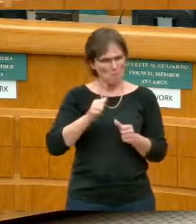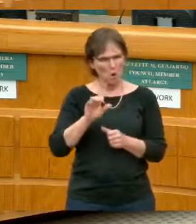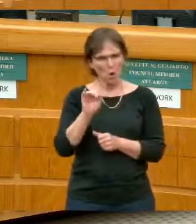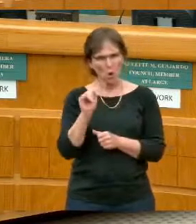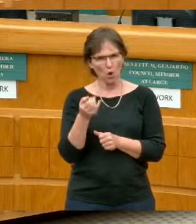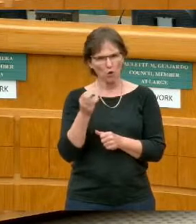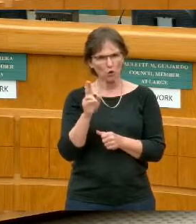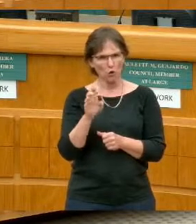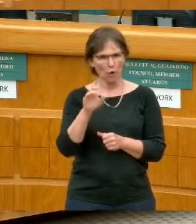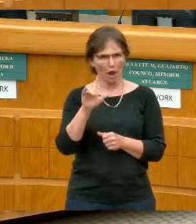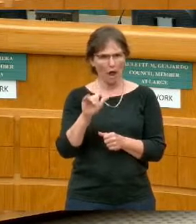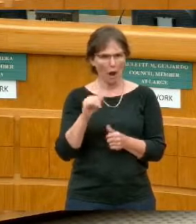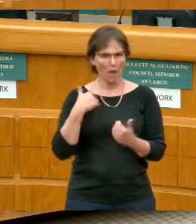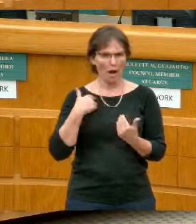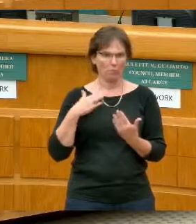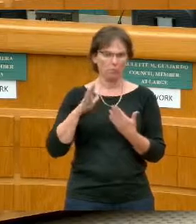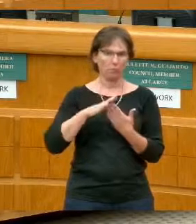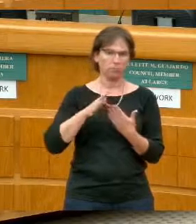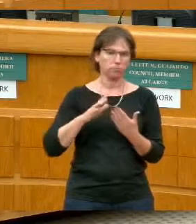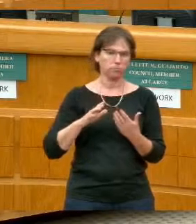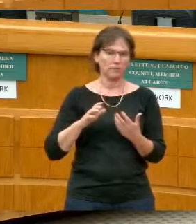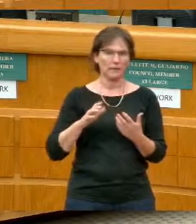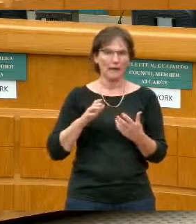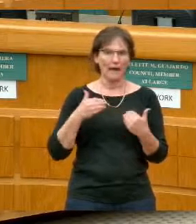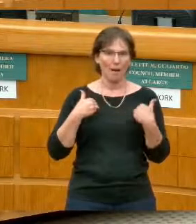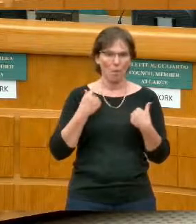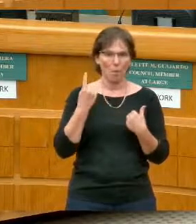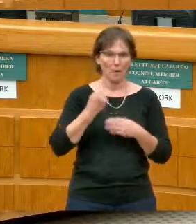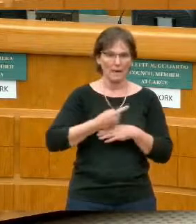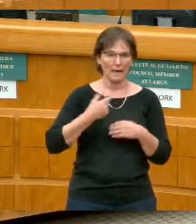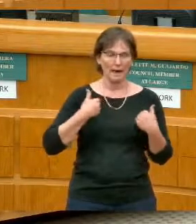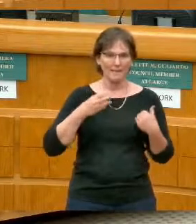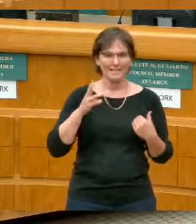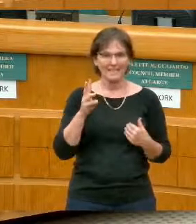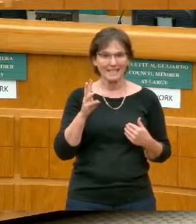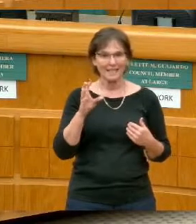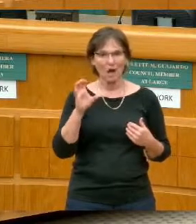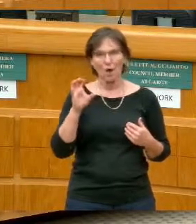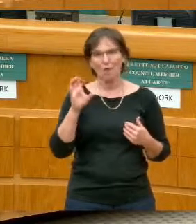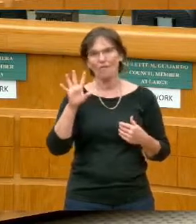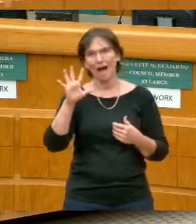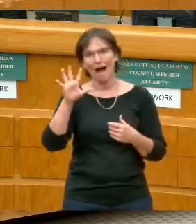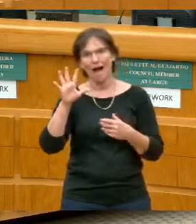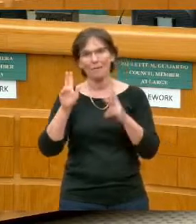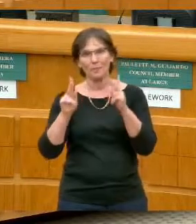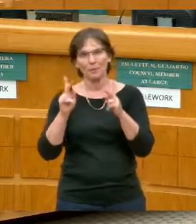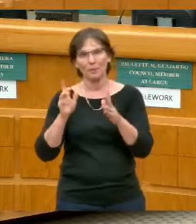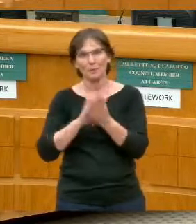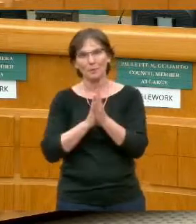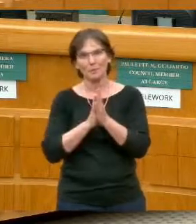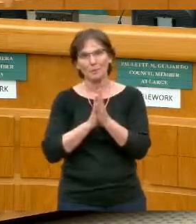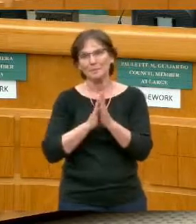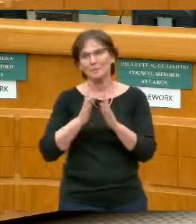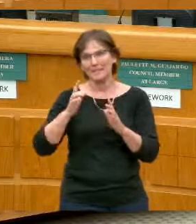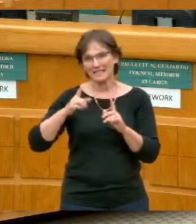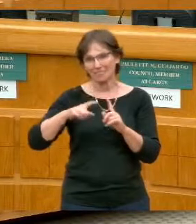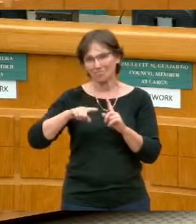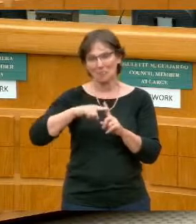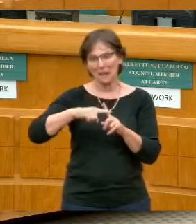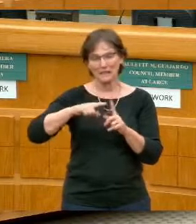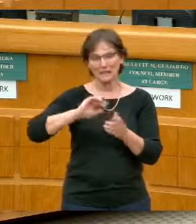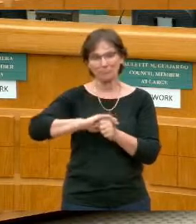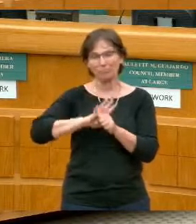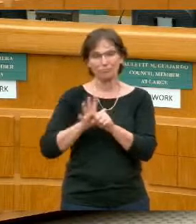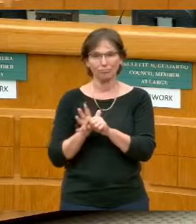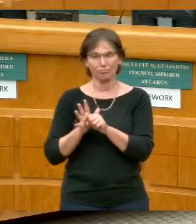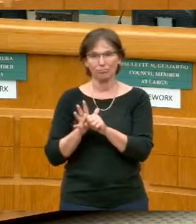most number of cases, where we had actually 605 on one day, 500 plus on another day. The daily average now, if you